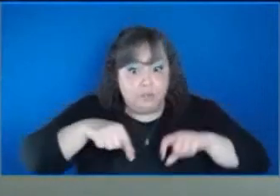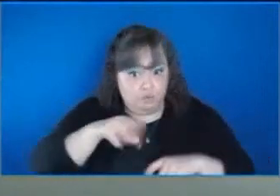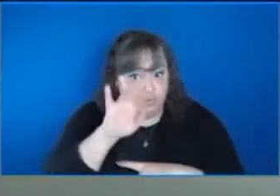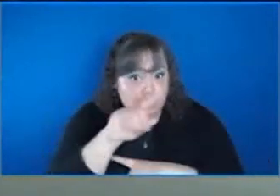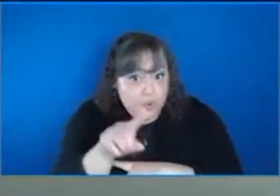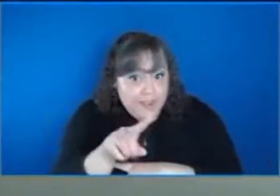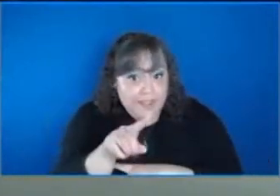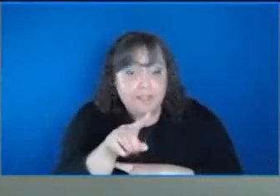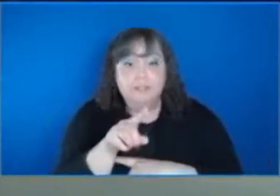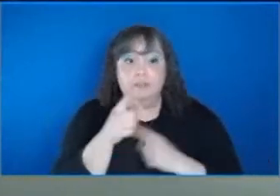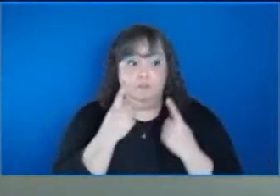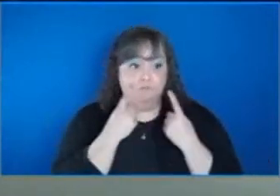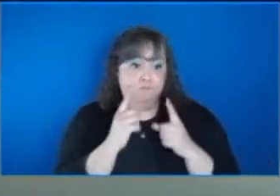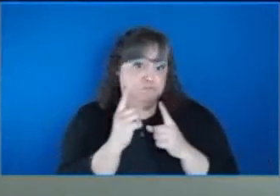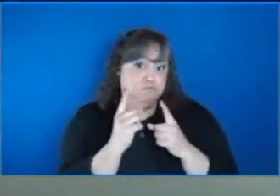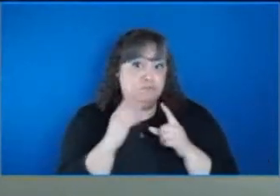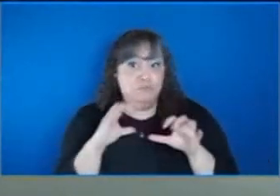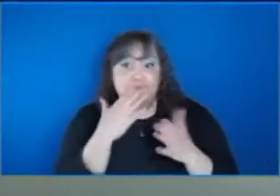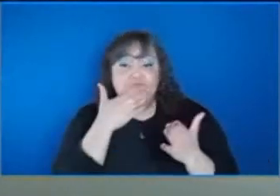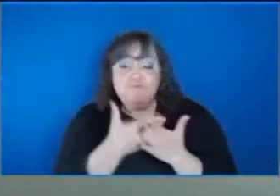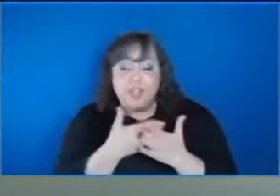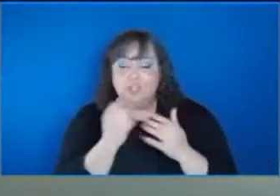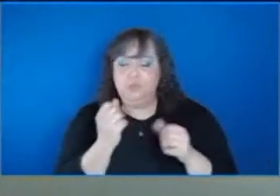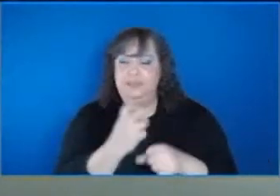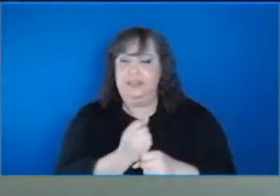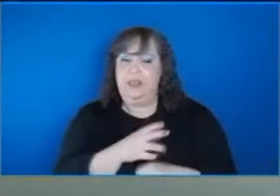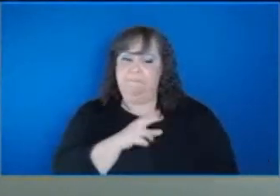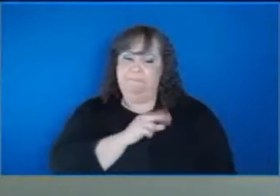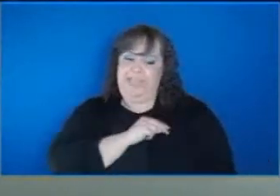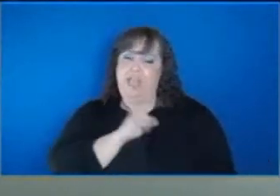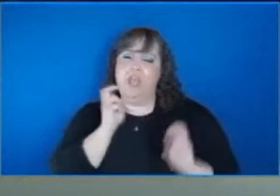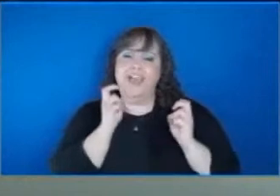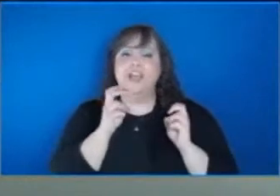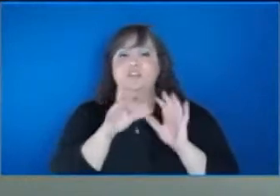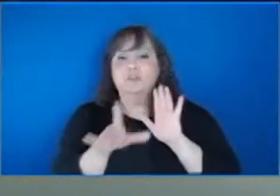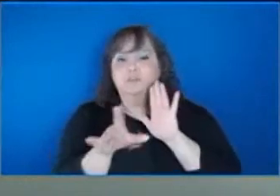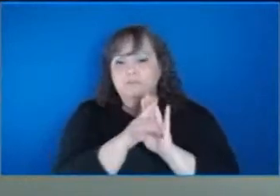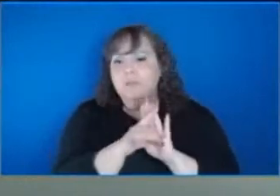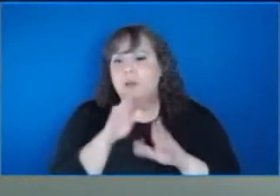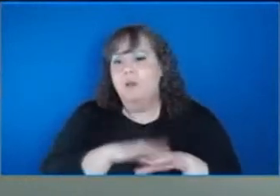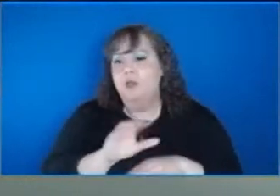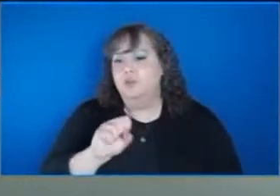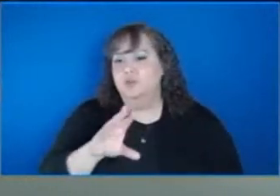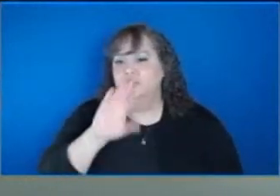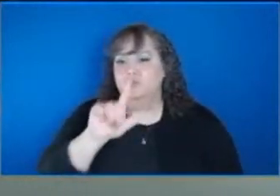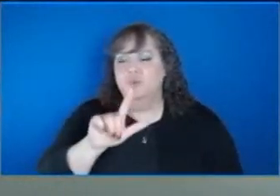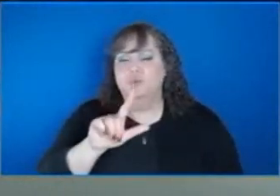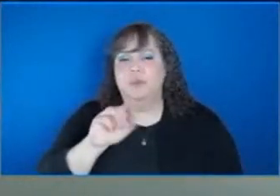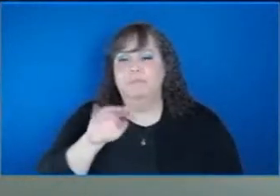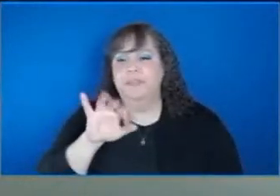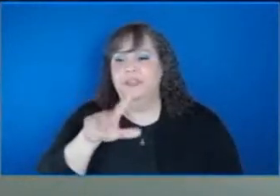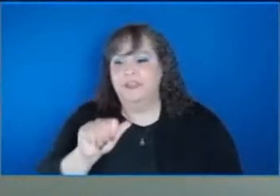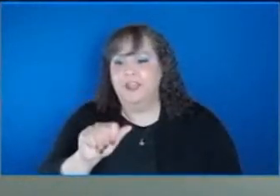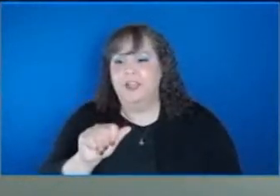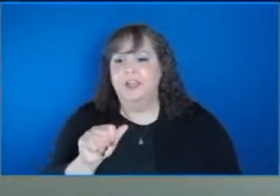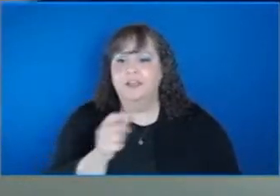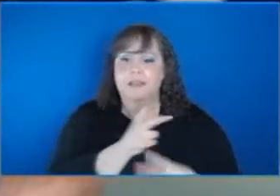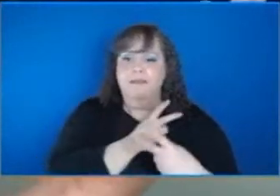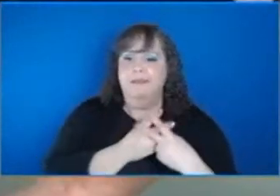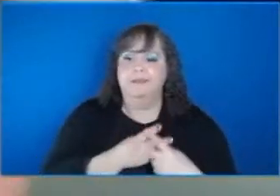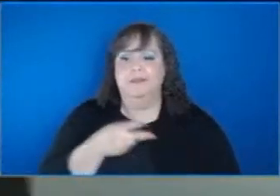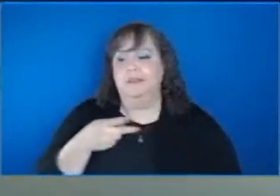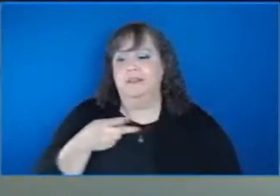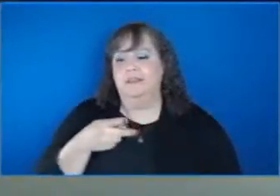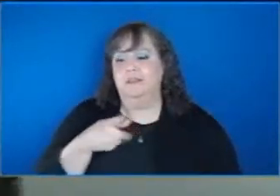social media, #PlanetaryDefender, so that we can see it over on the social media team here at NASA. And with